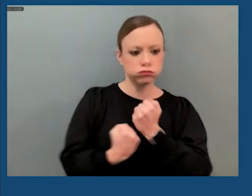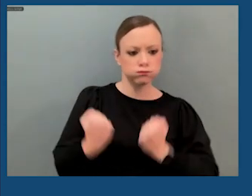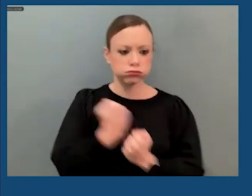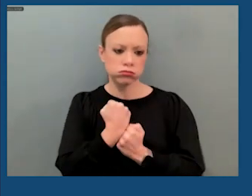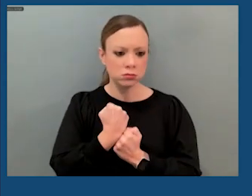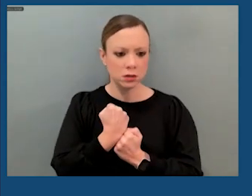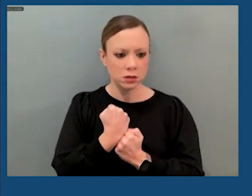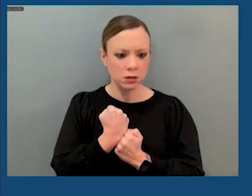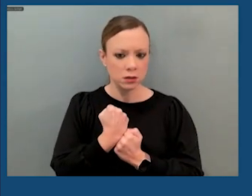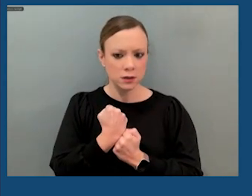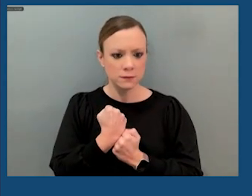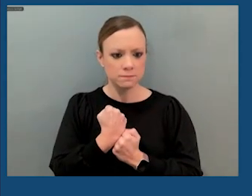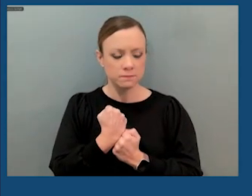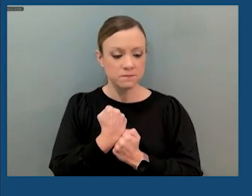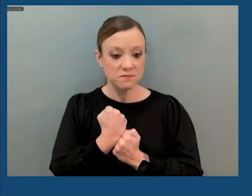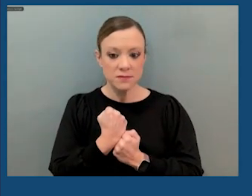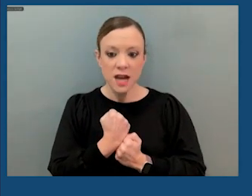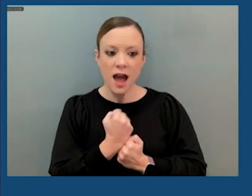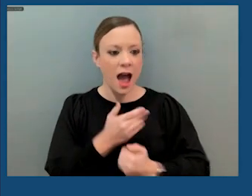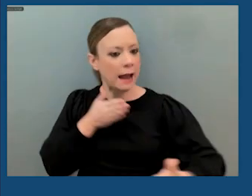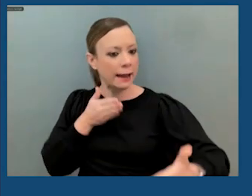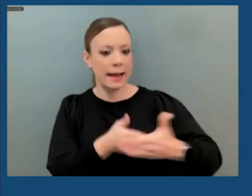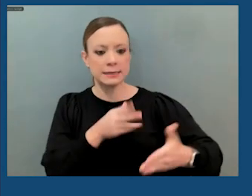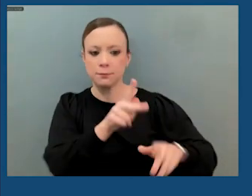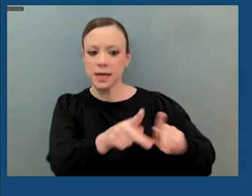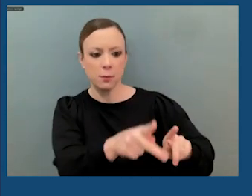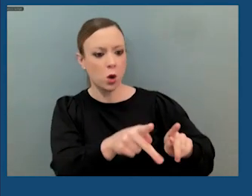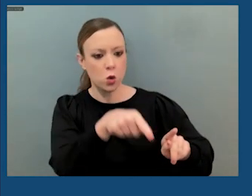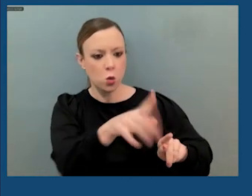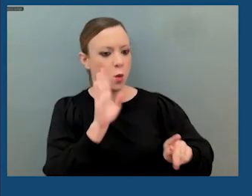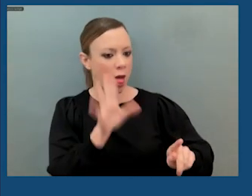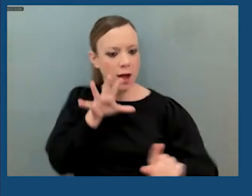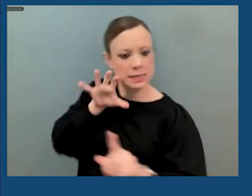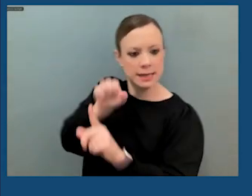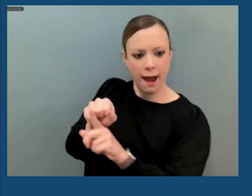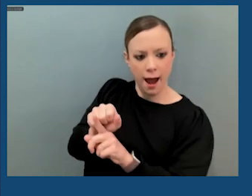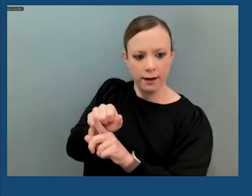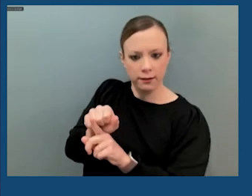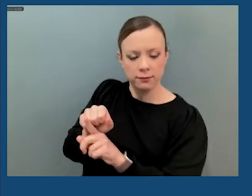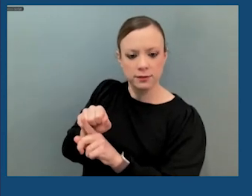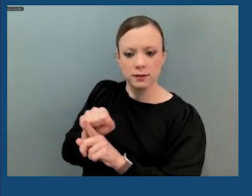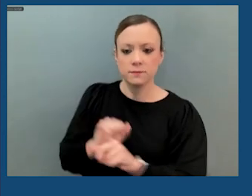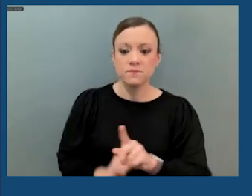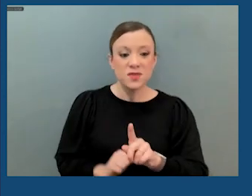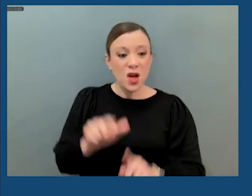against those forces, but also to bring resources to the table, $35 million